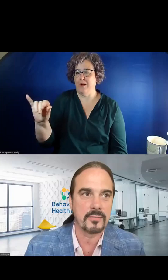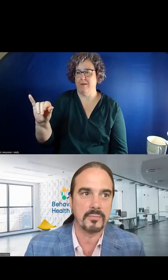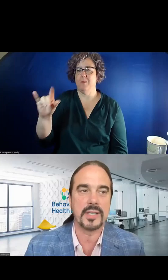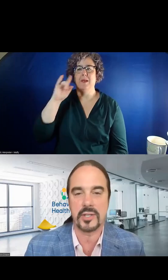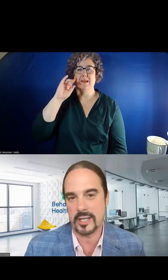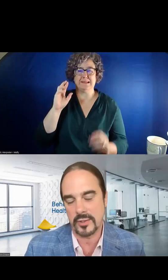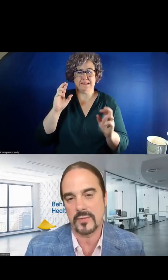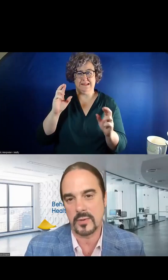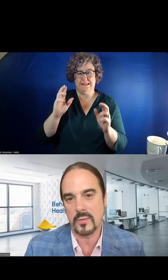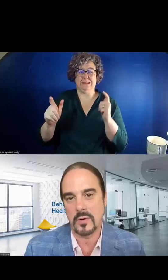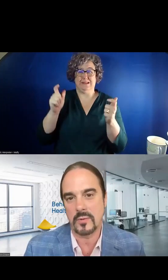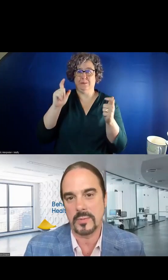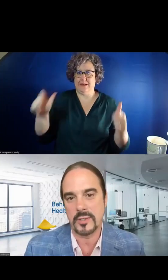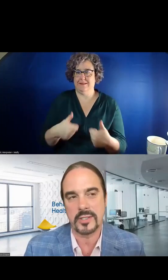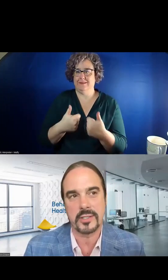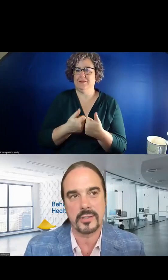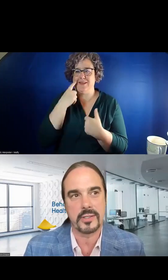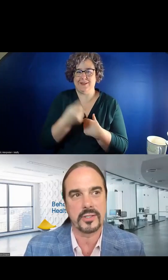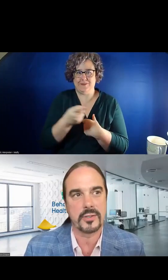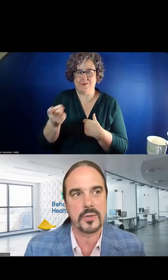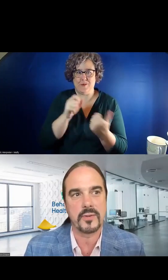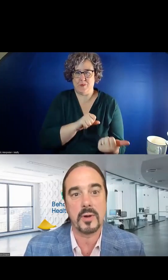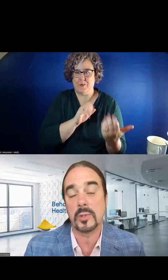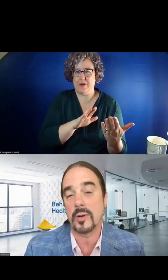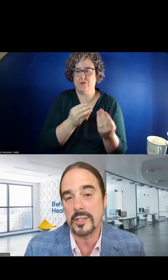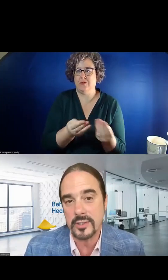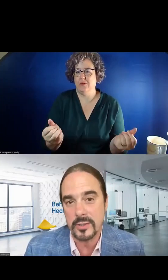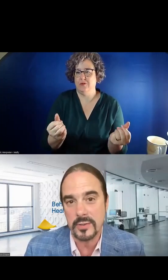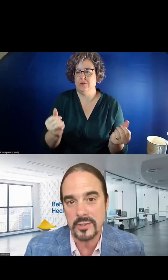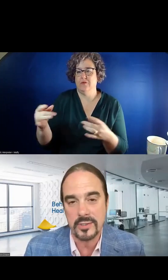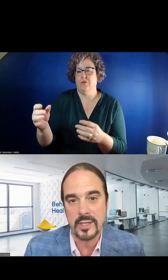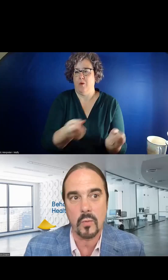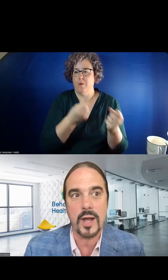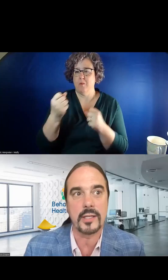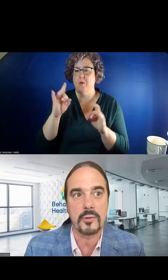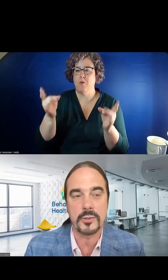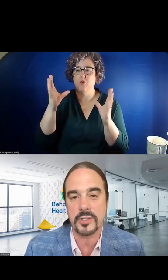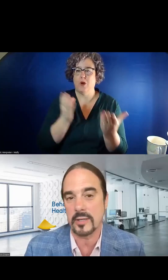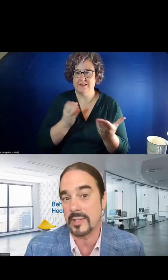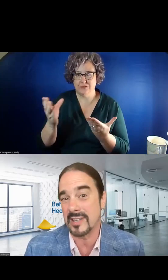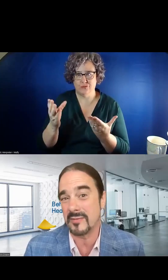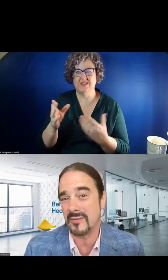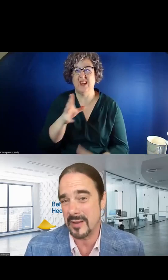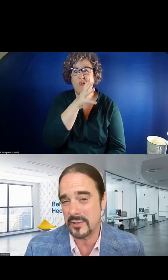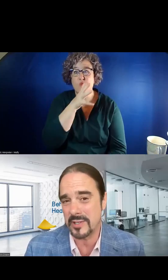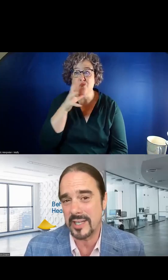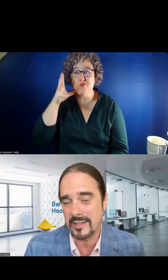next big challenge for you all will be addressing a solution for mobile crisis services in that widely rural state with,